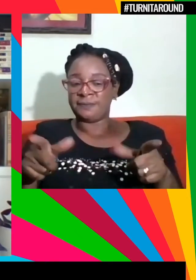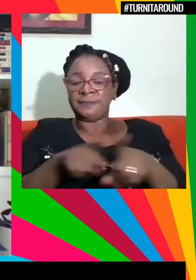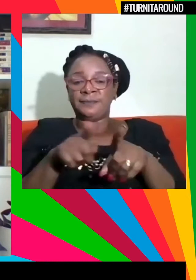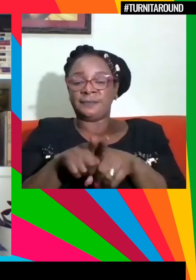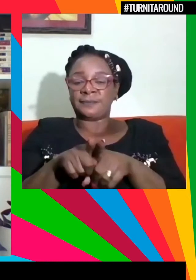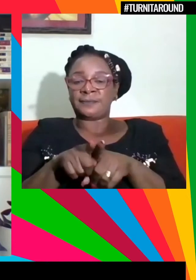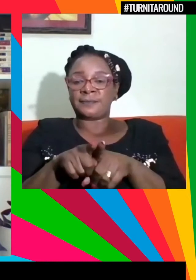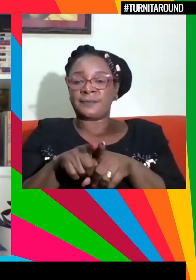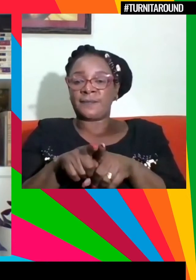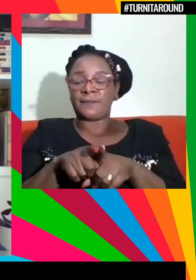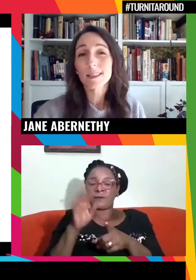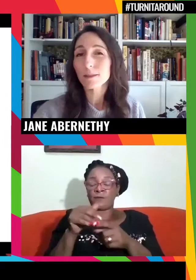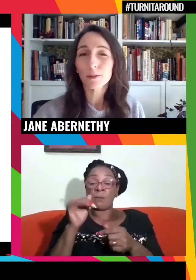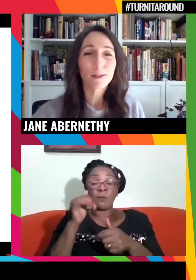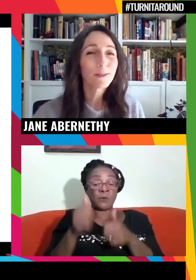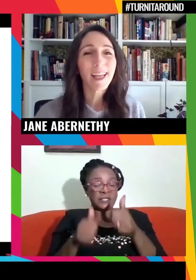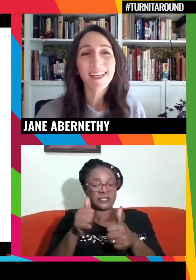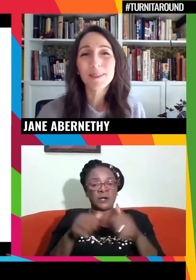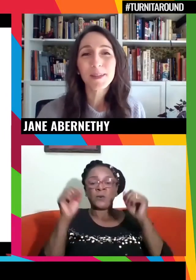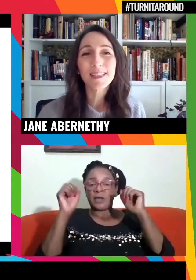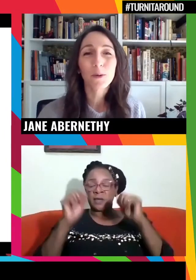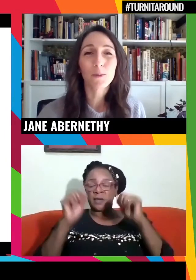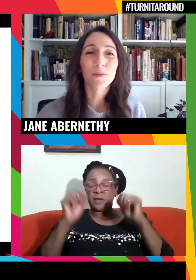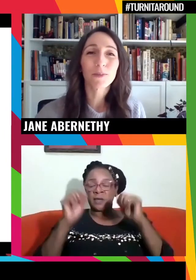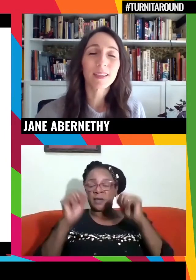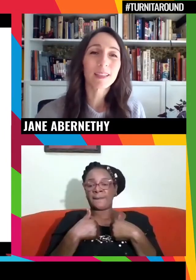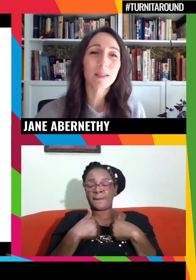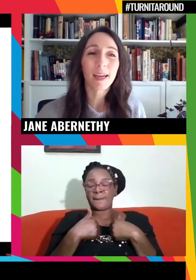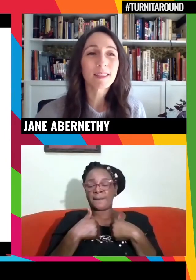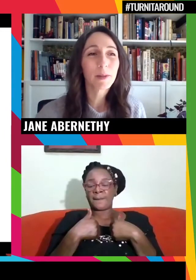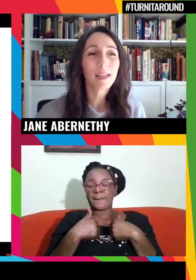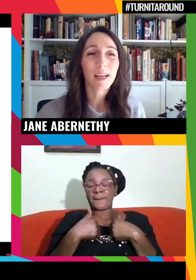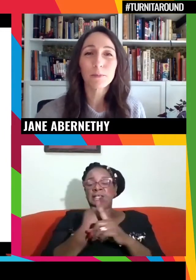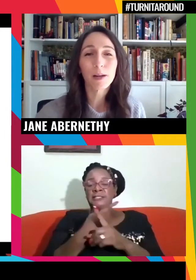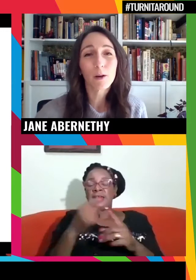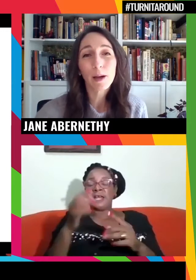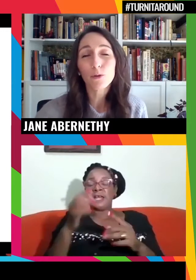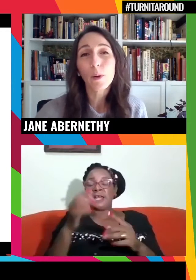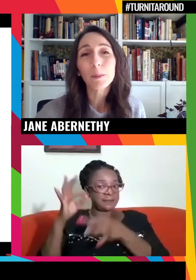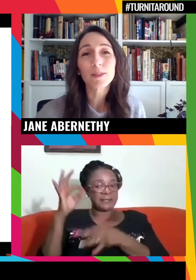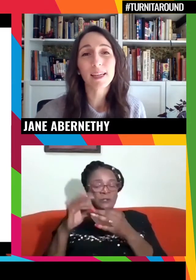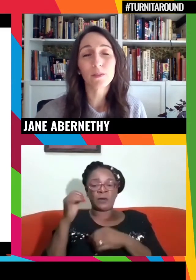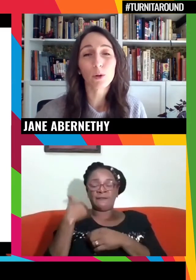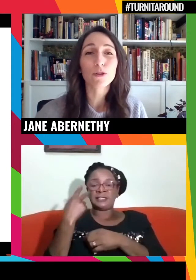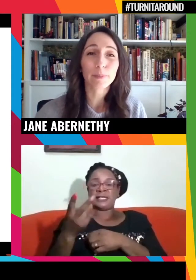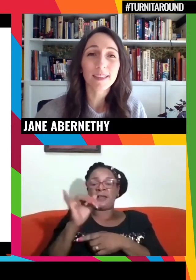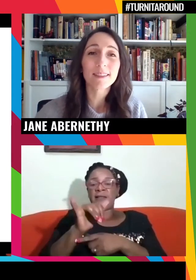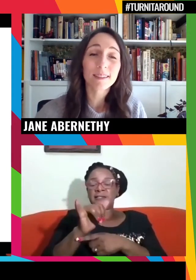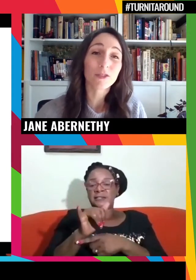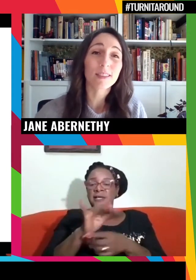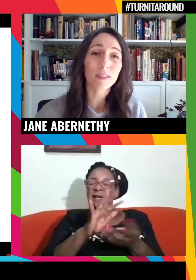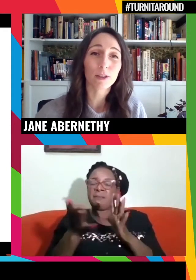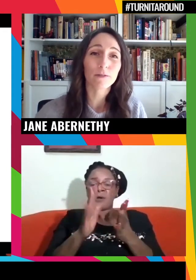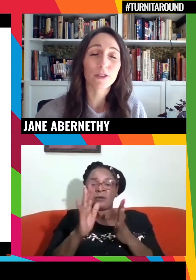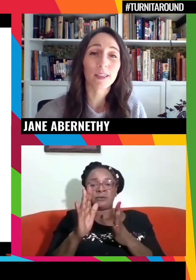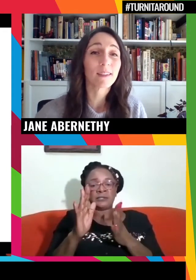we can tell, fishing nets, there are different estimates, but we've seen it estimated at around 20% of ocean plastic